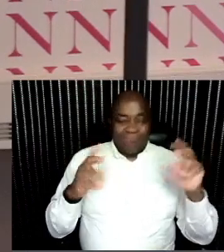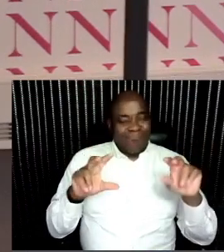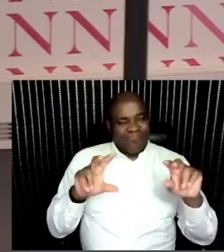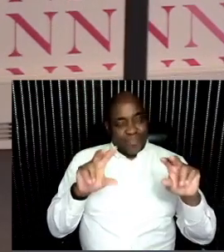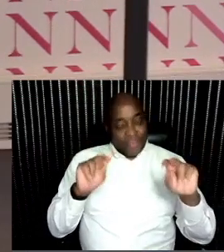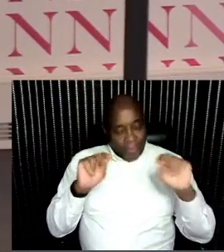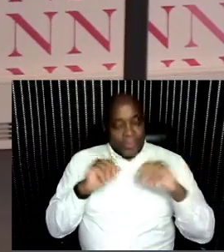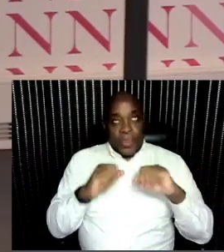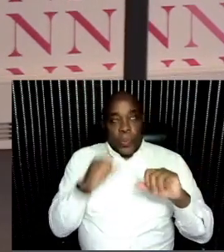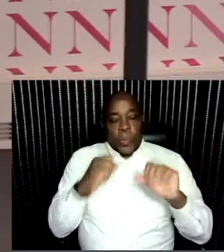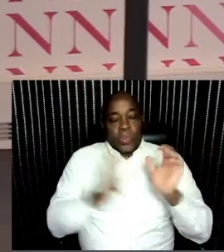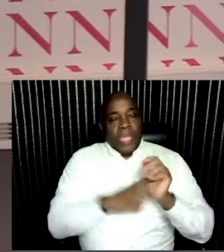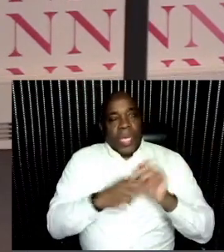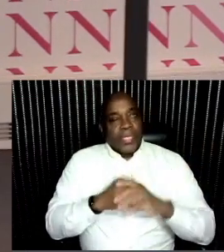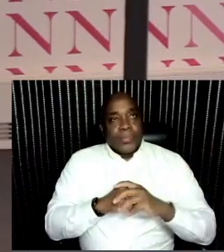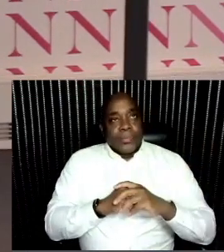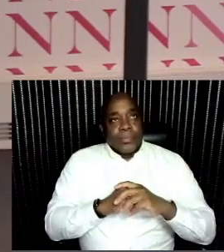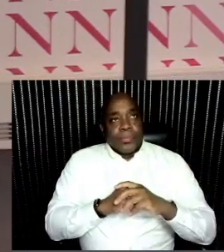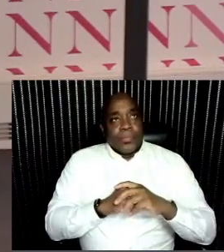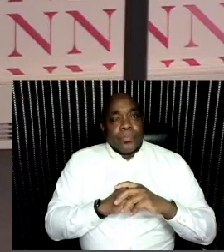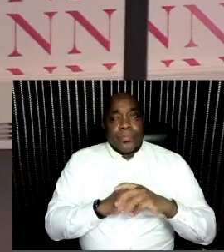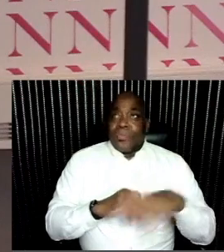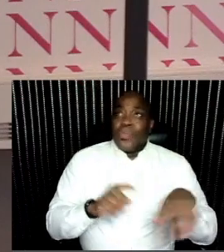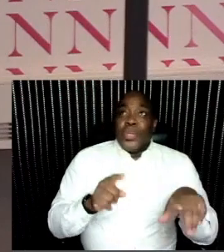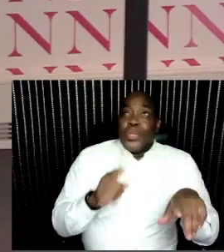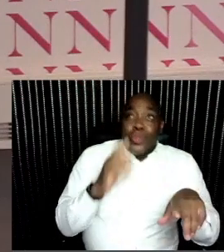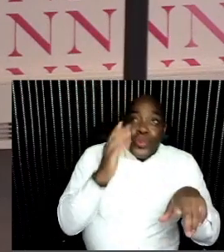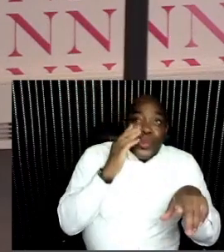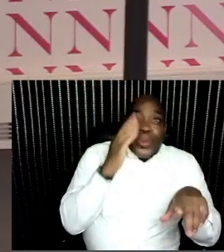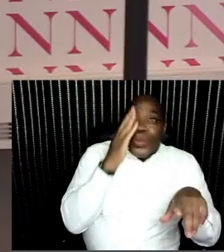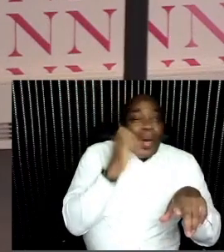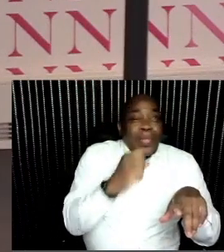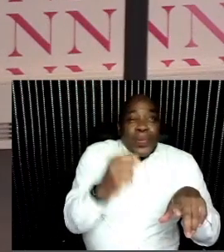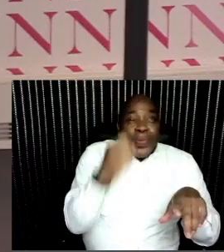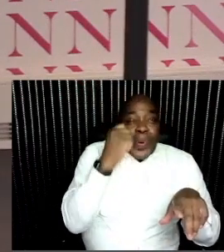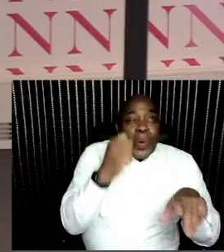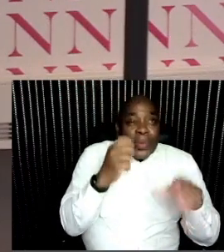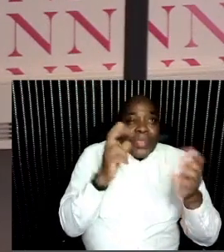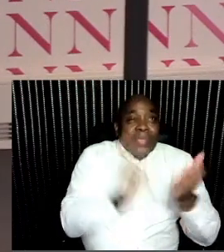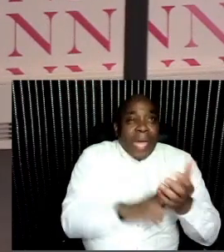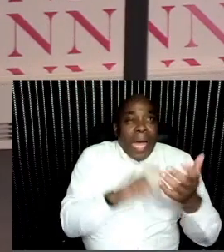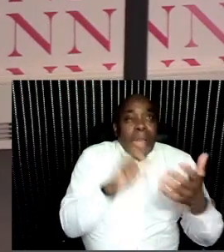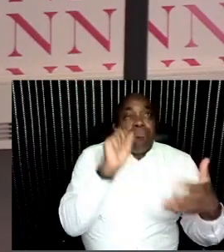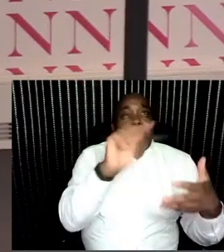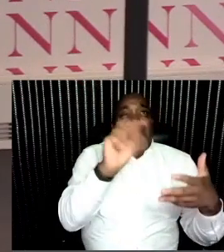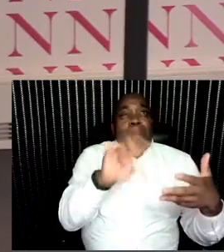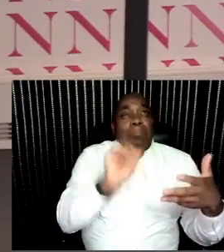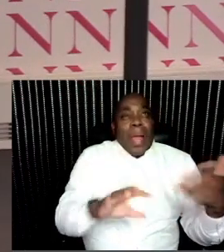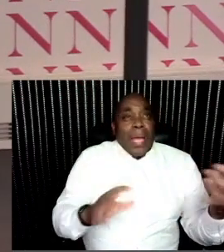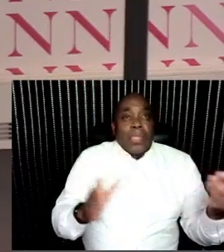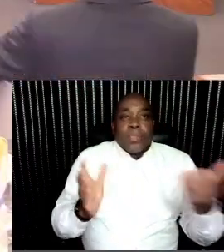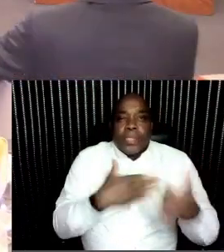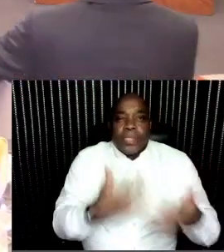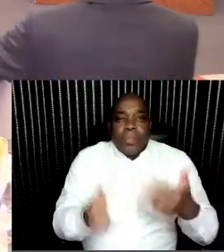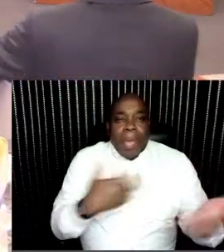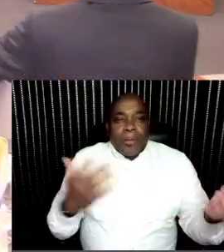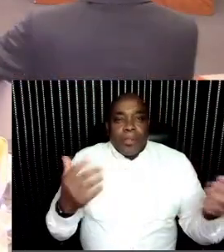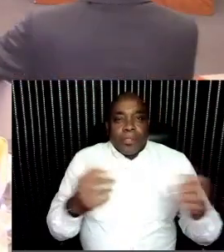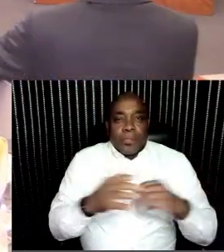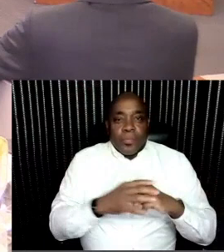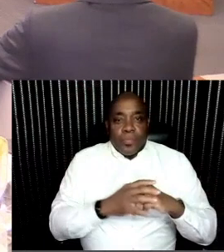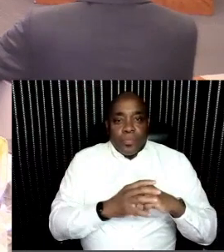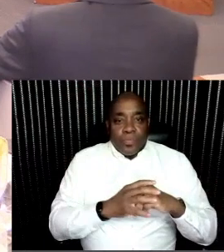Right, they're just not gonna sign it. And you know why they're not gonna sign it, right? Like, blah, blah, blah, and like, it doesn't matter, they're not gonna sign it. And so you kinda have to have